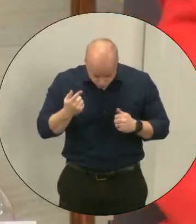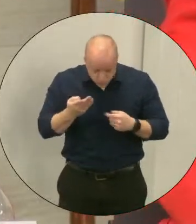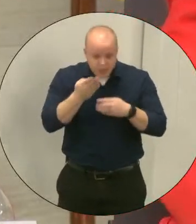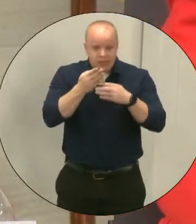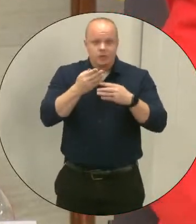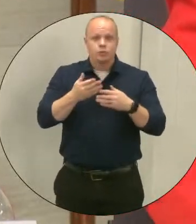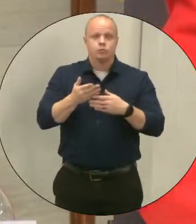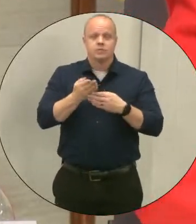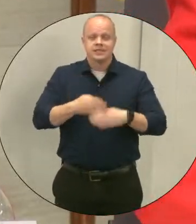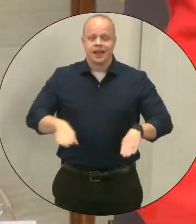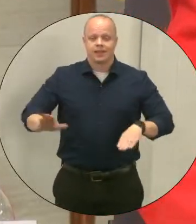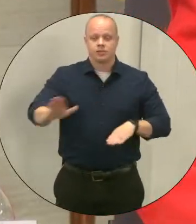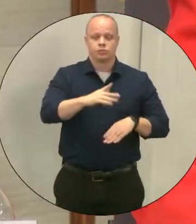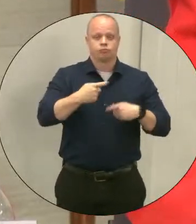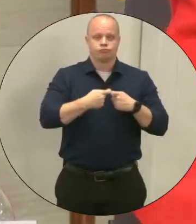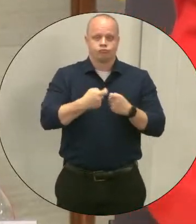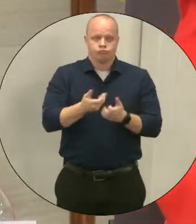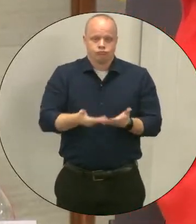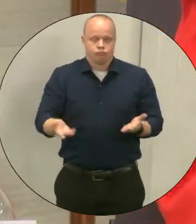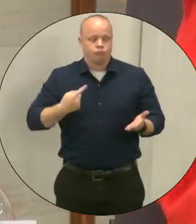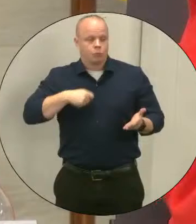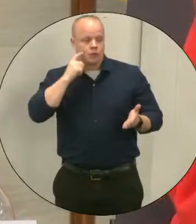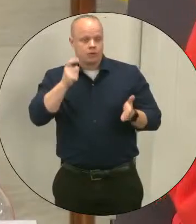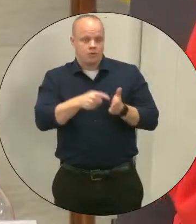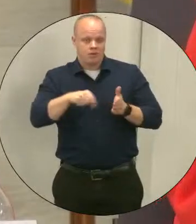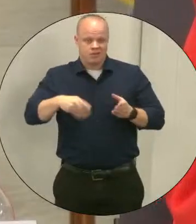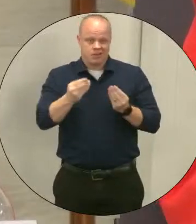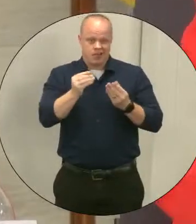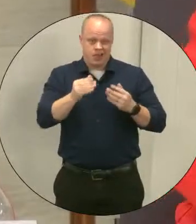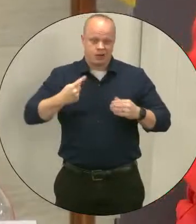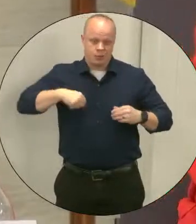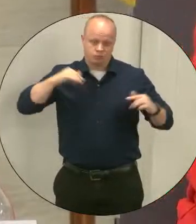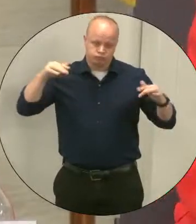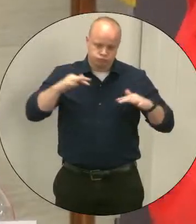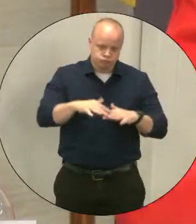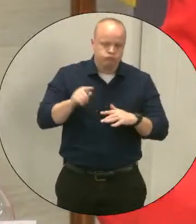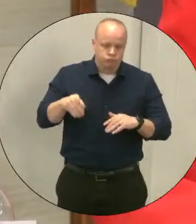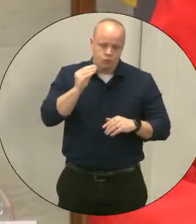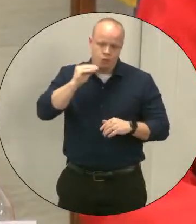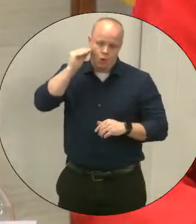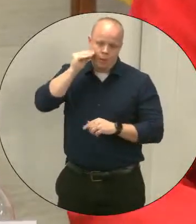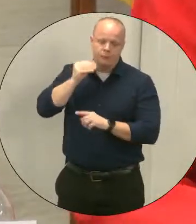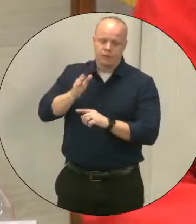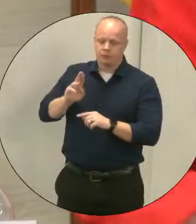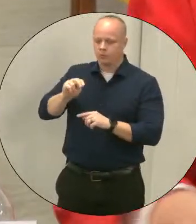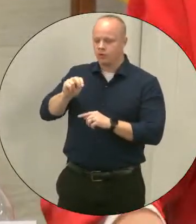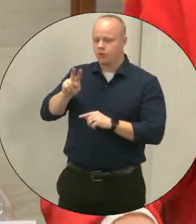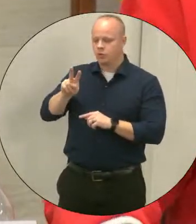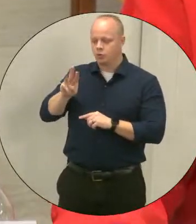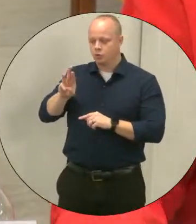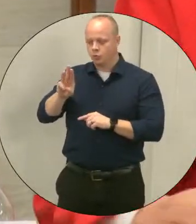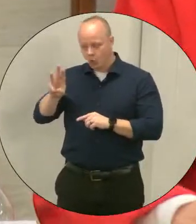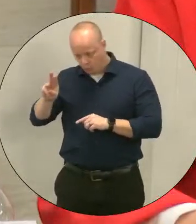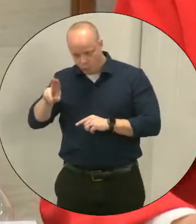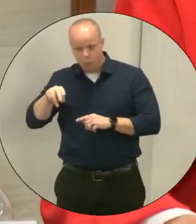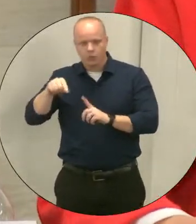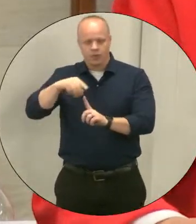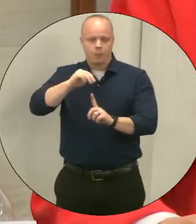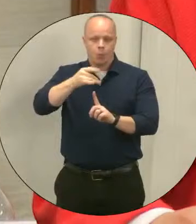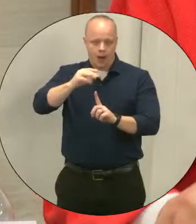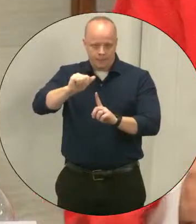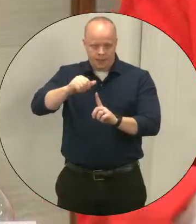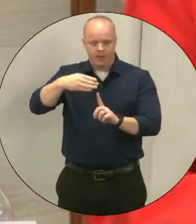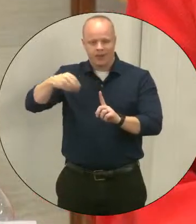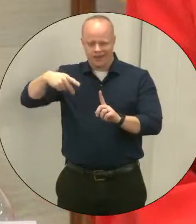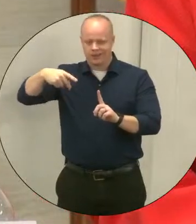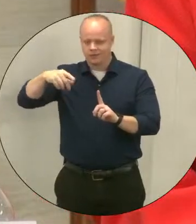electronic devices. We acknowledge that the land on which we gather is the territorial homeland of the Nuwu, the Moapa Band of Paiutes, and the Las Vegas Band